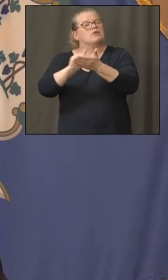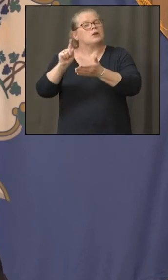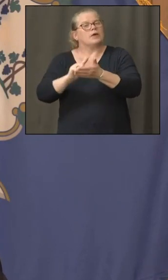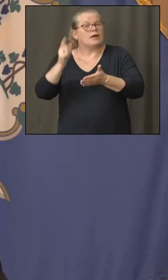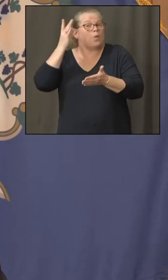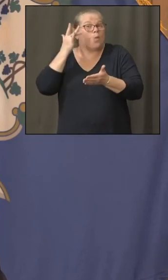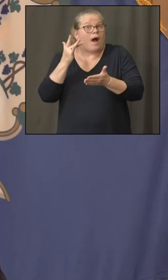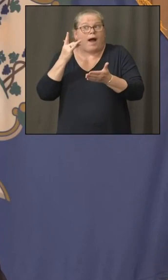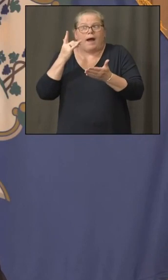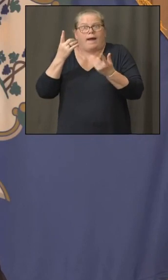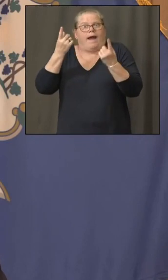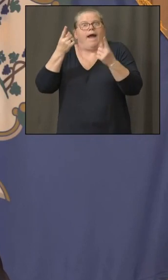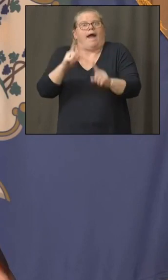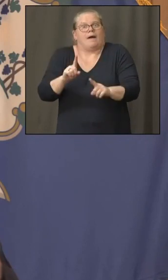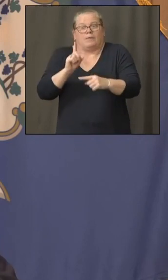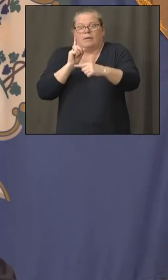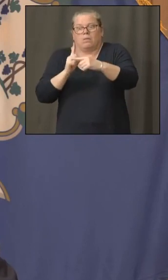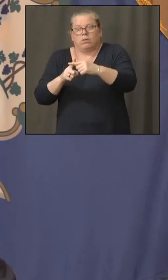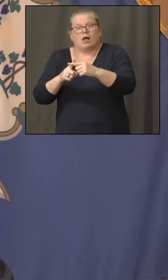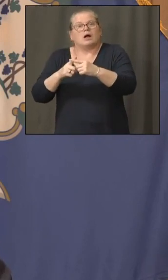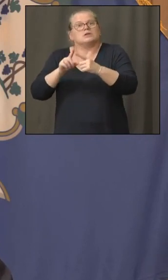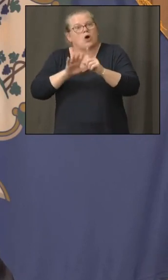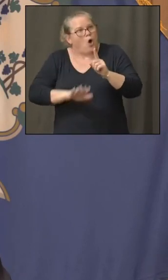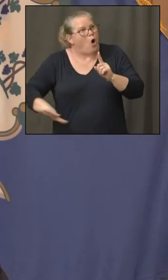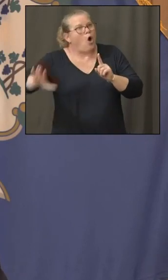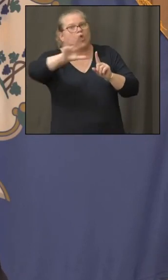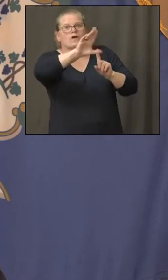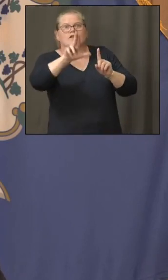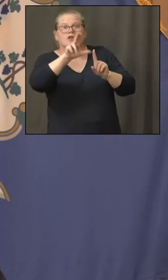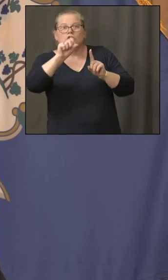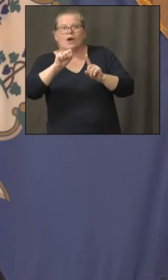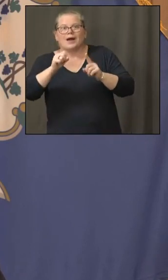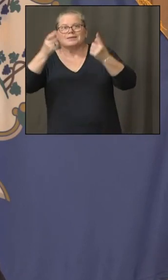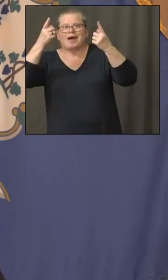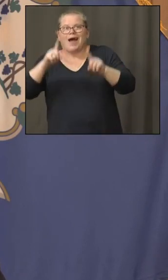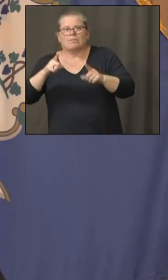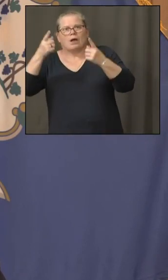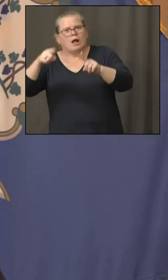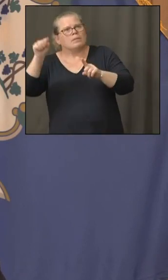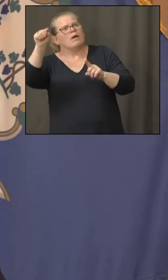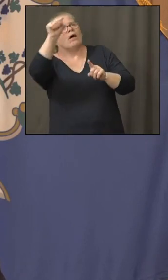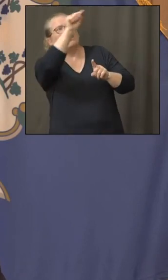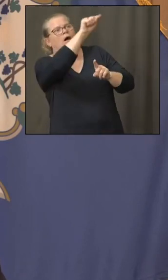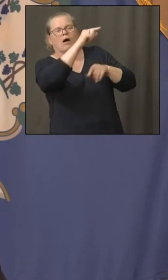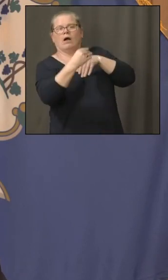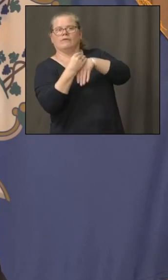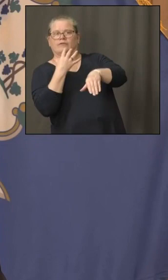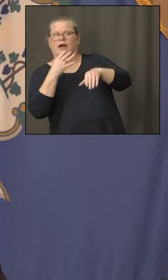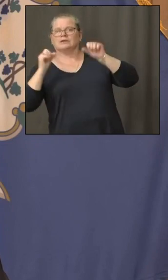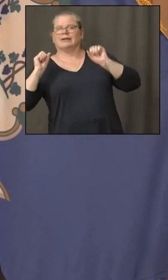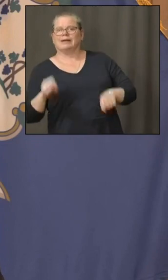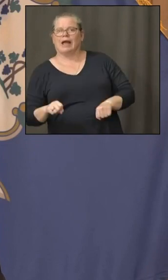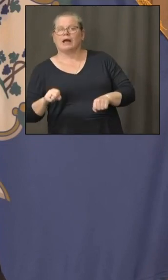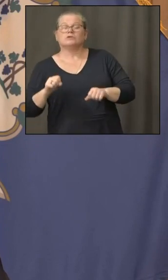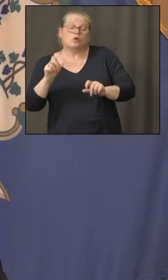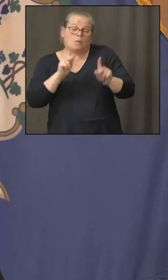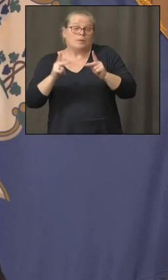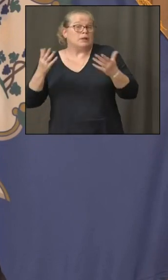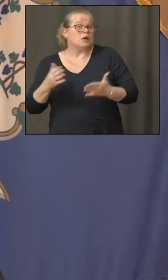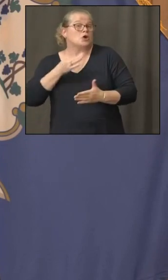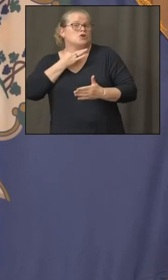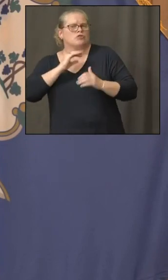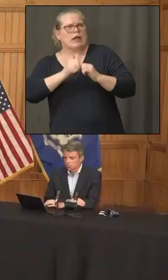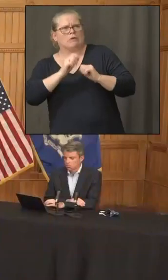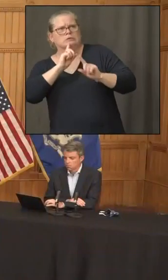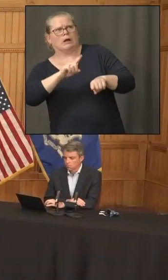much else happening around the country that can impact Connecticut. And I think people are curious to know how we're going to respond to that.